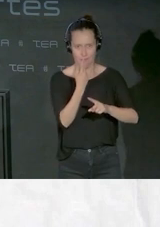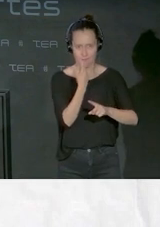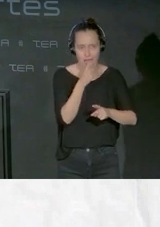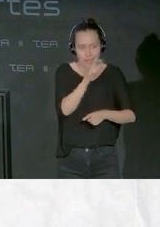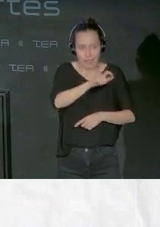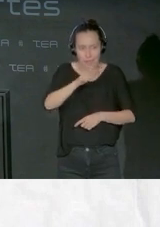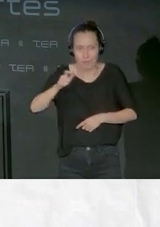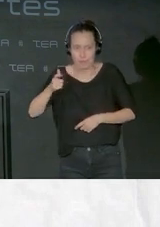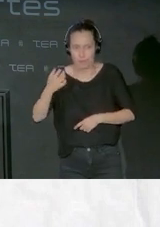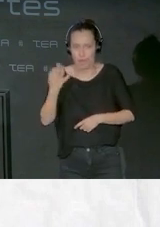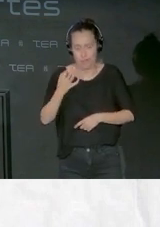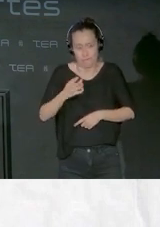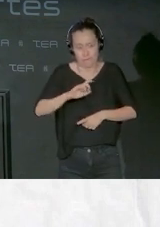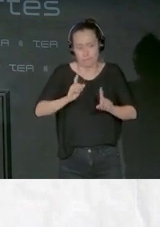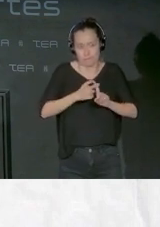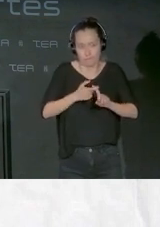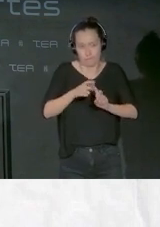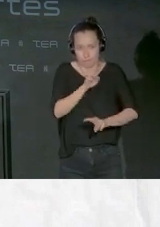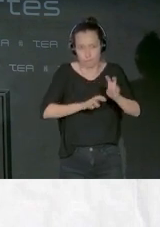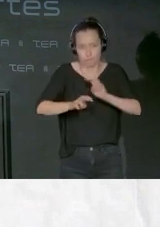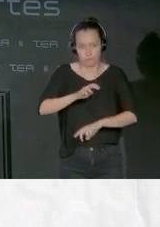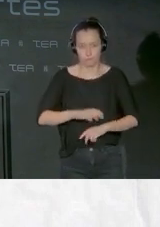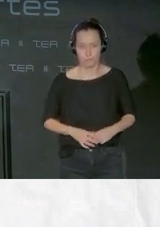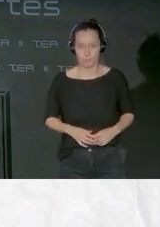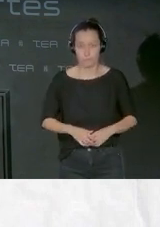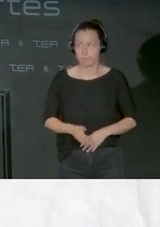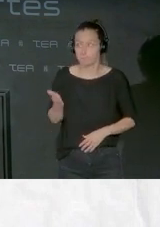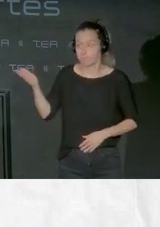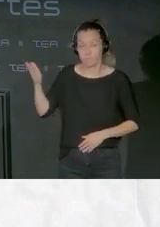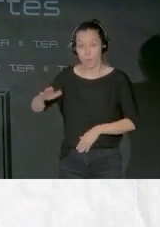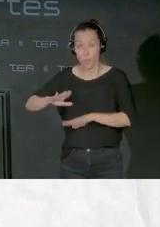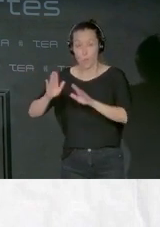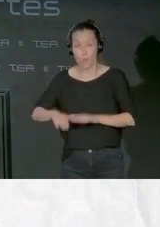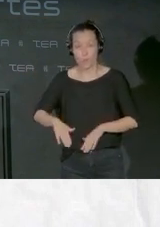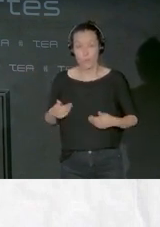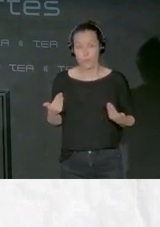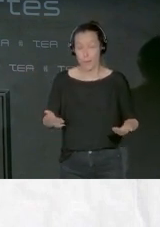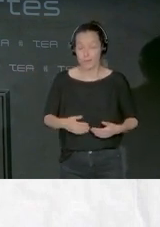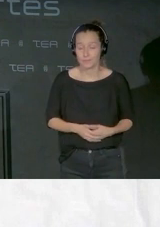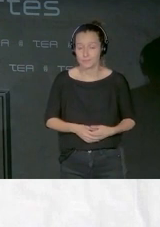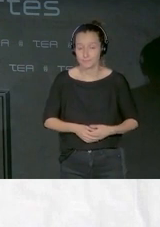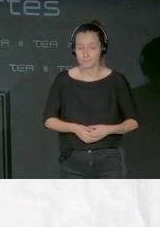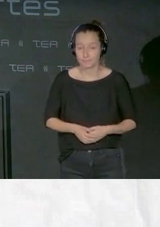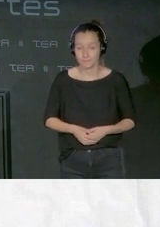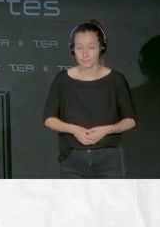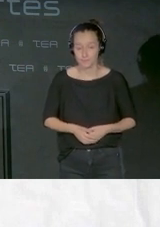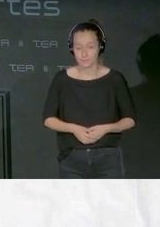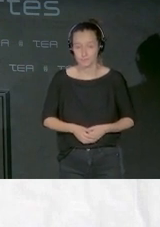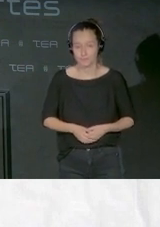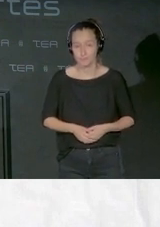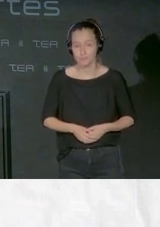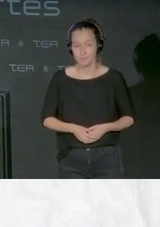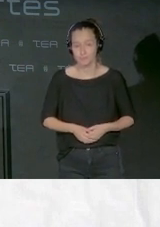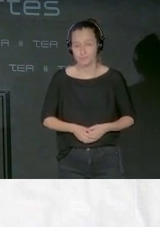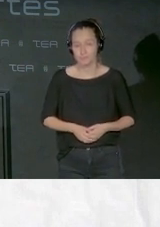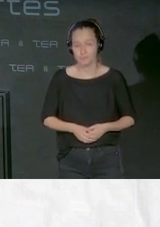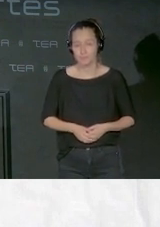well, the second to last one is about promoting positive role models, really. So again, some companies are doing that in terms of